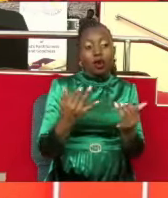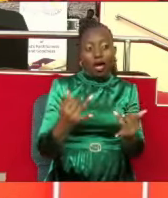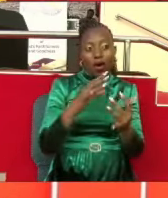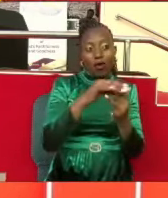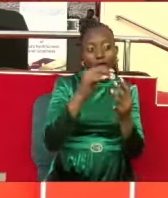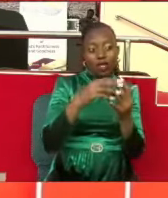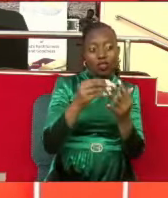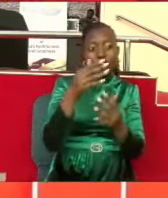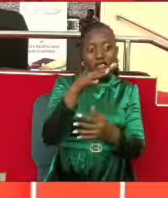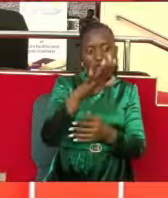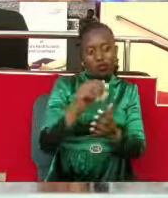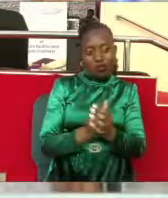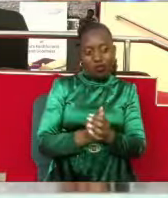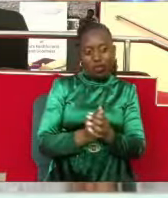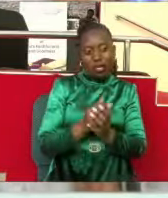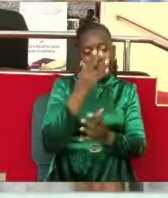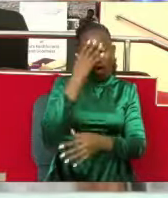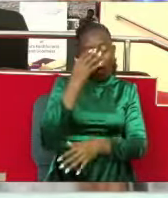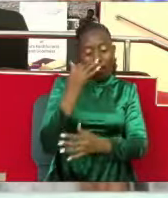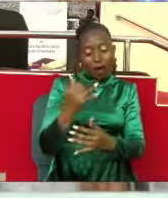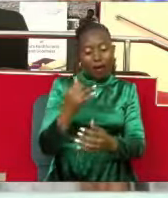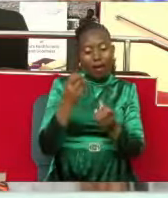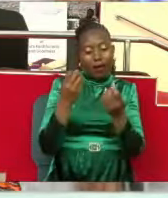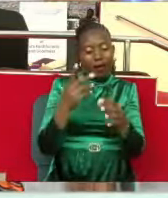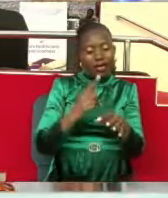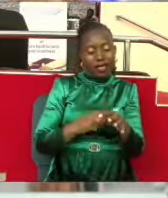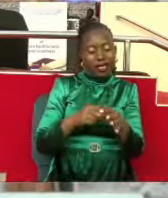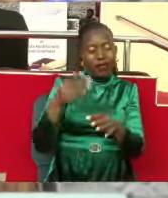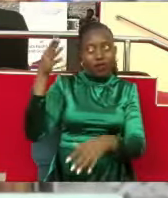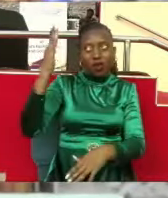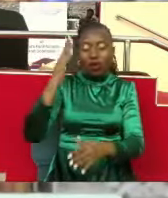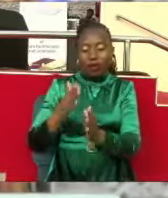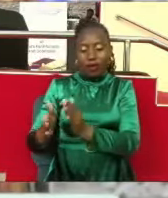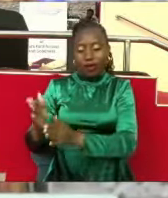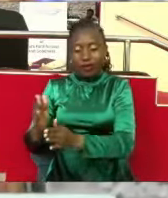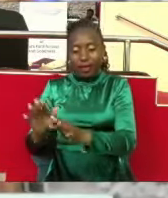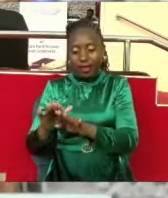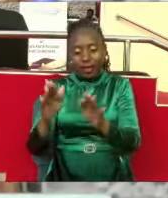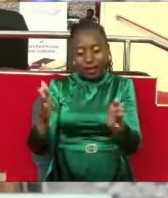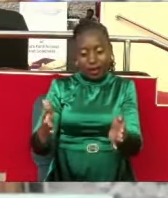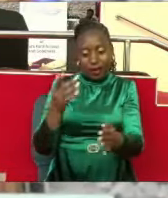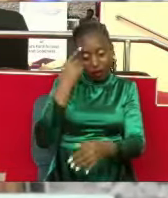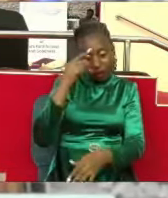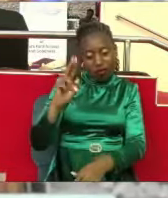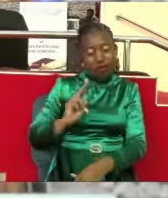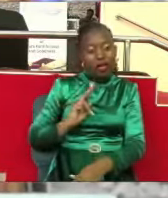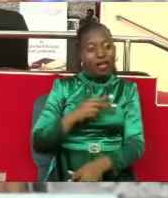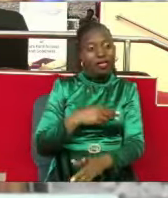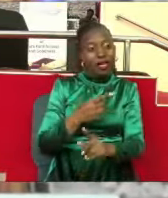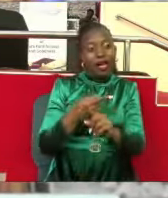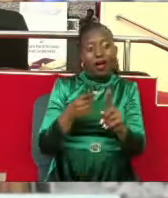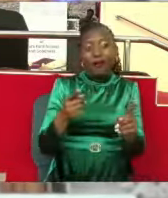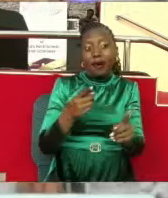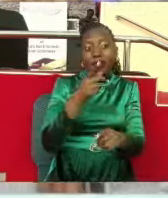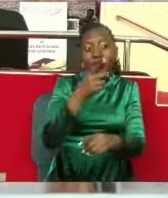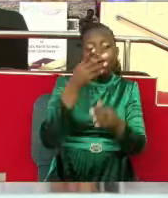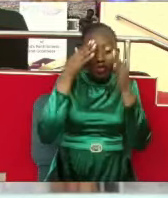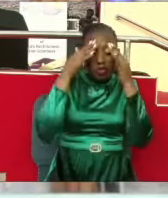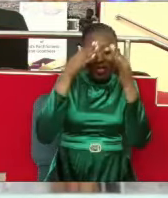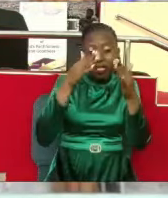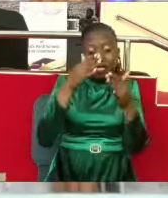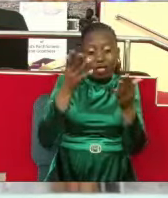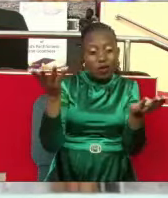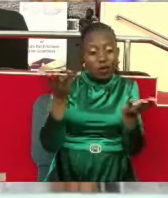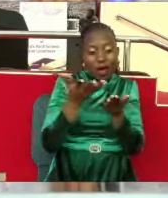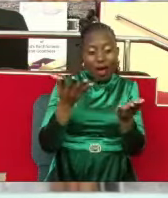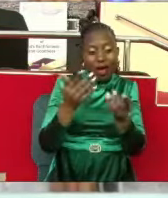because many times the Lord sets a table for us. Chaguo ni lako. Wakati mwingi Mungu anakuandalia meza. But you choose to concentrate on the enemy. Lakini